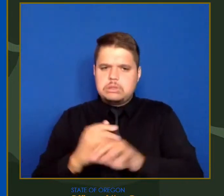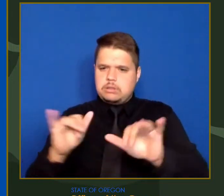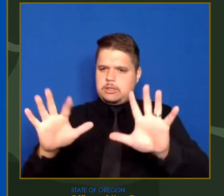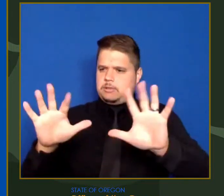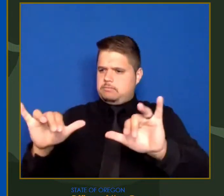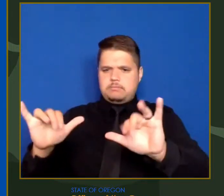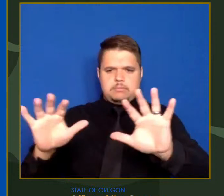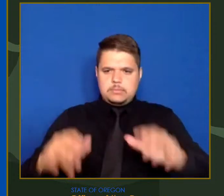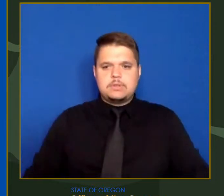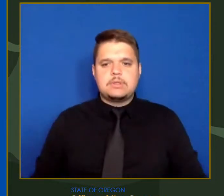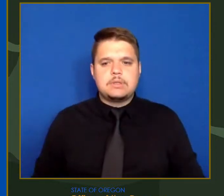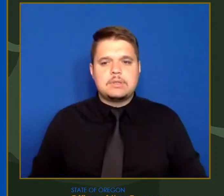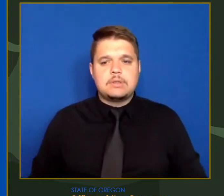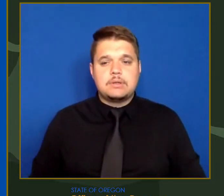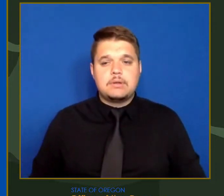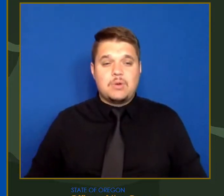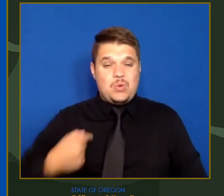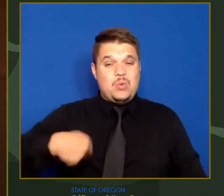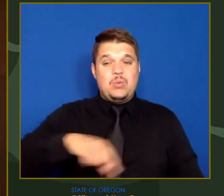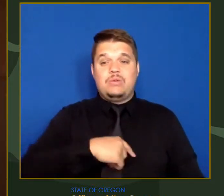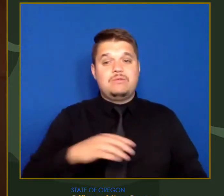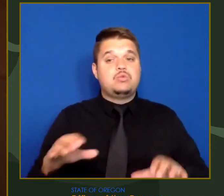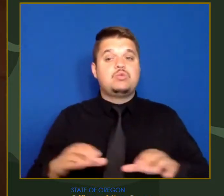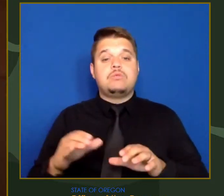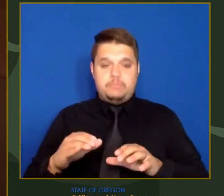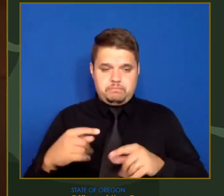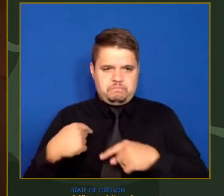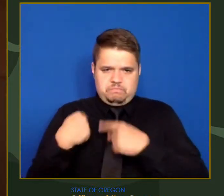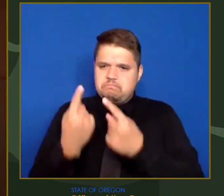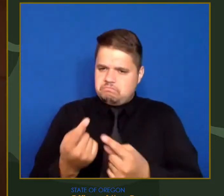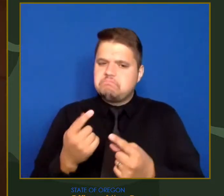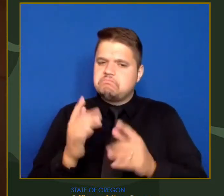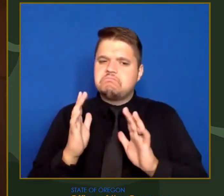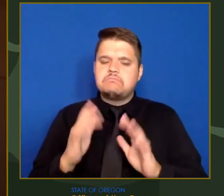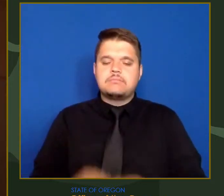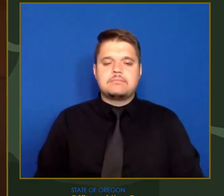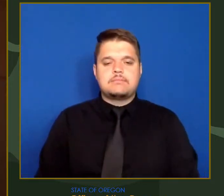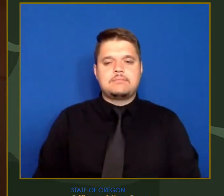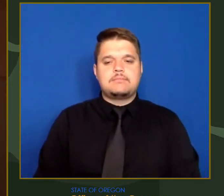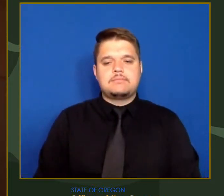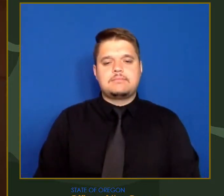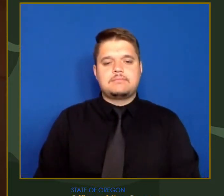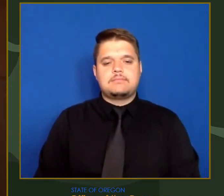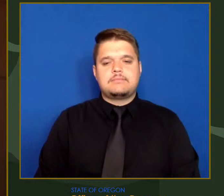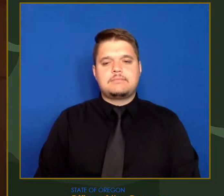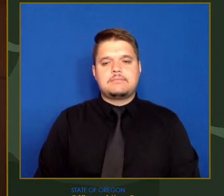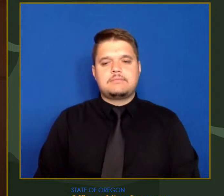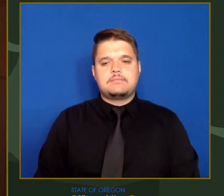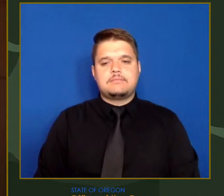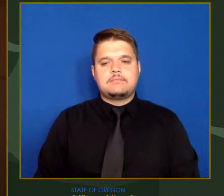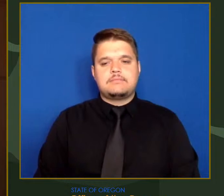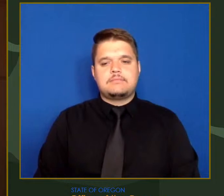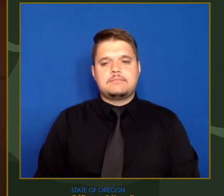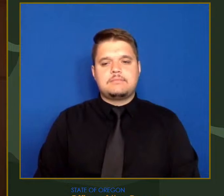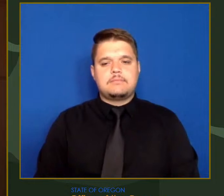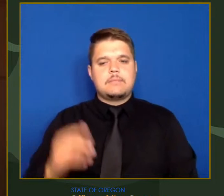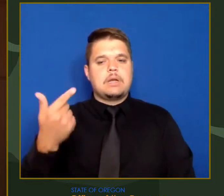Thank you. Thank you, Aaron. We'll go next to Gary Warner with EO Media. Go ahead,